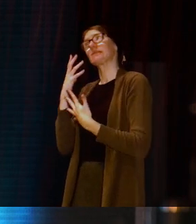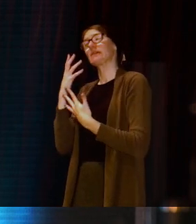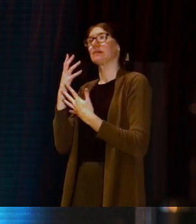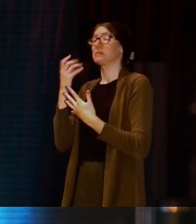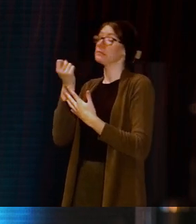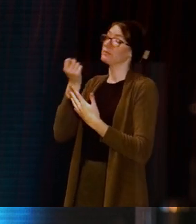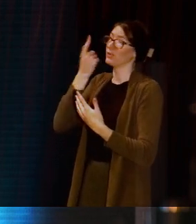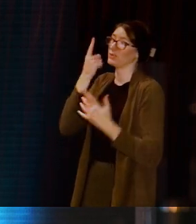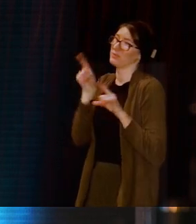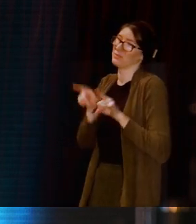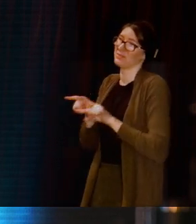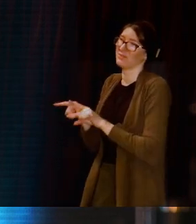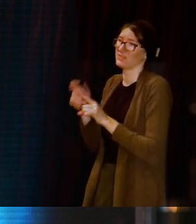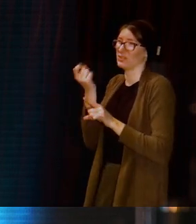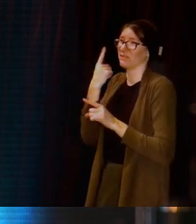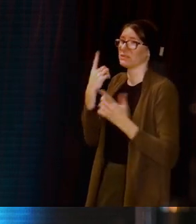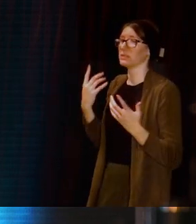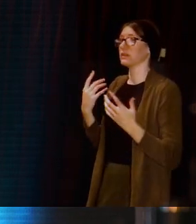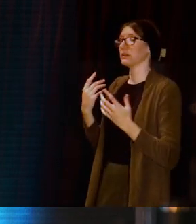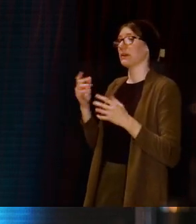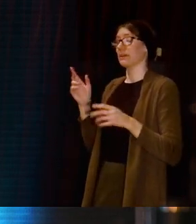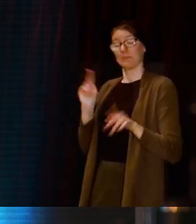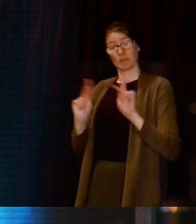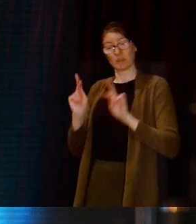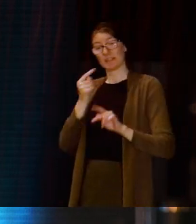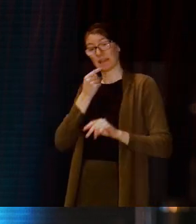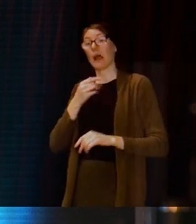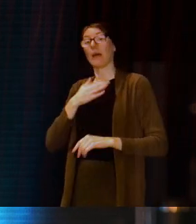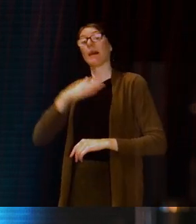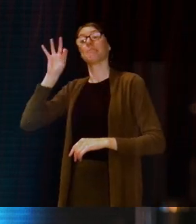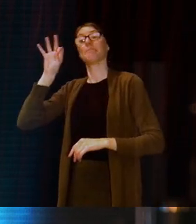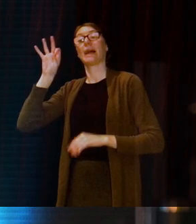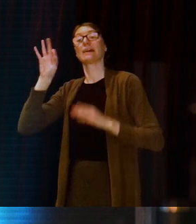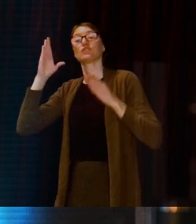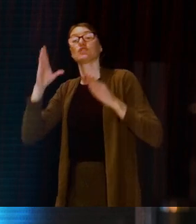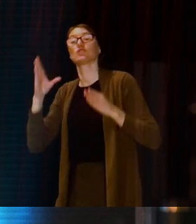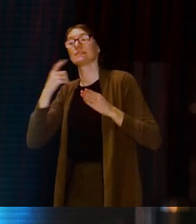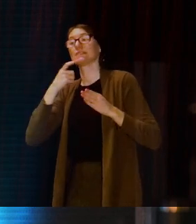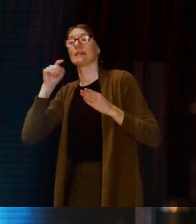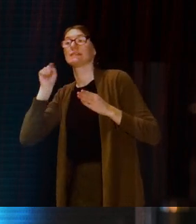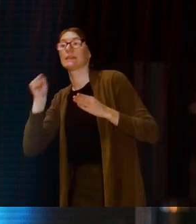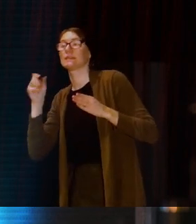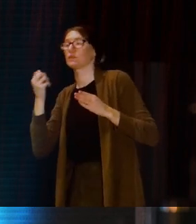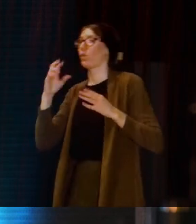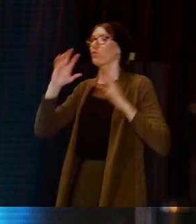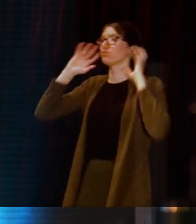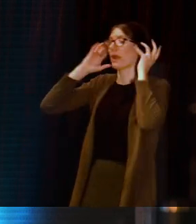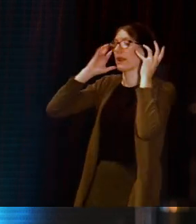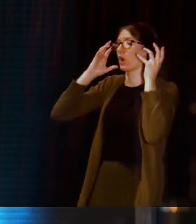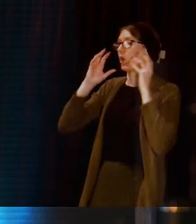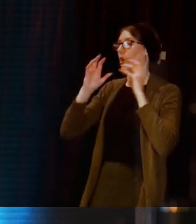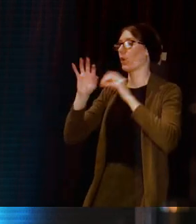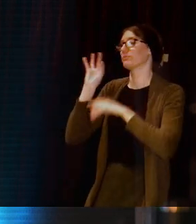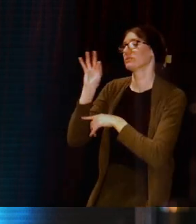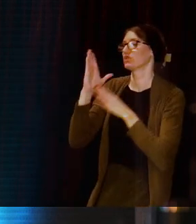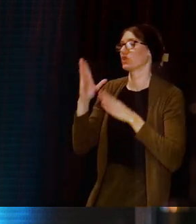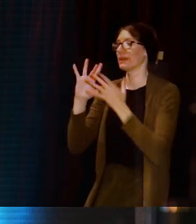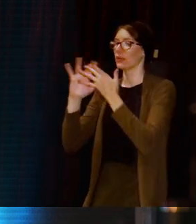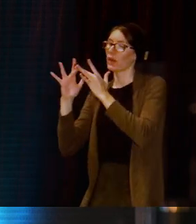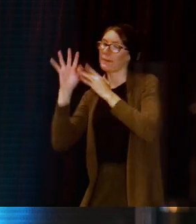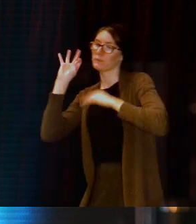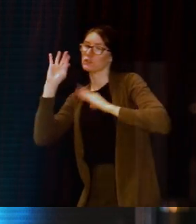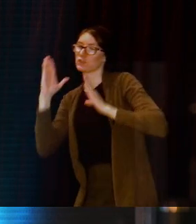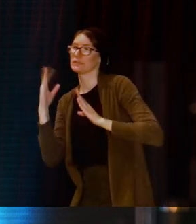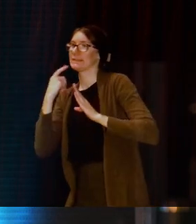ways I'll say I get it. This is why a lot of people will say, well, my pastor says this, or my favorite radio preacher, or my favorite, you know, internet preacher